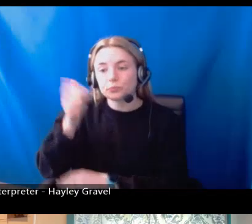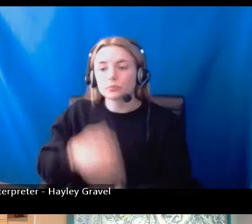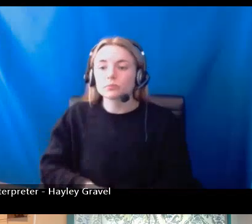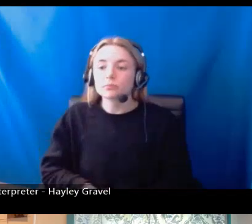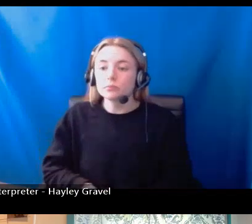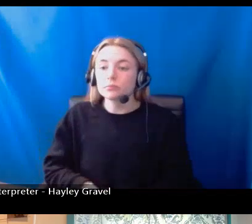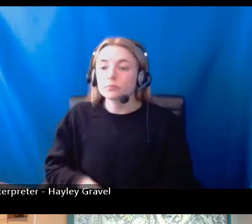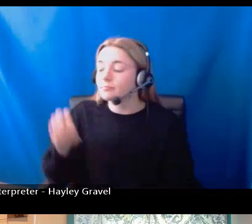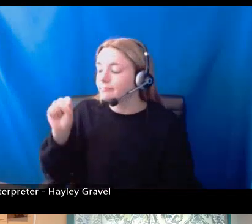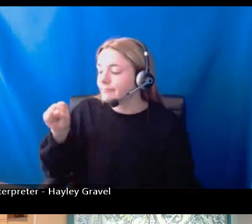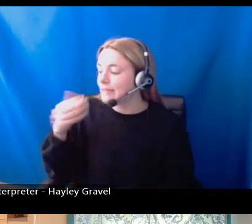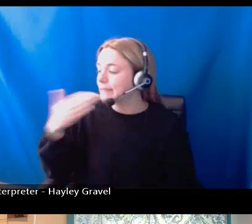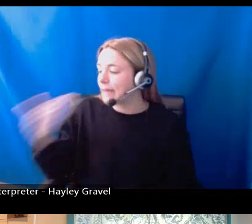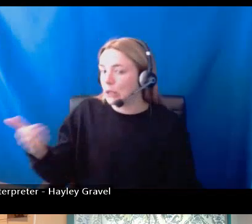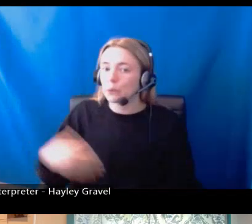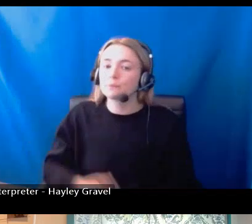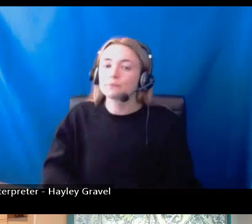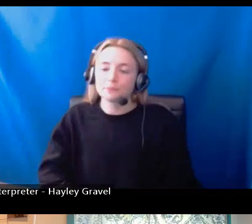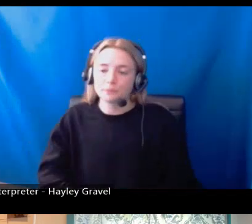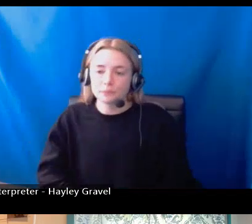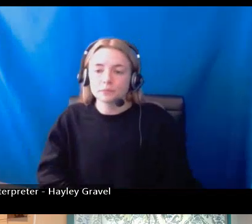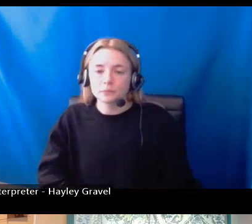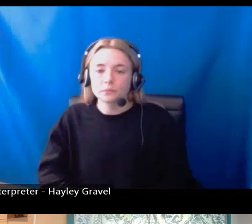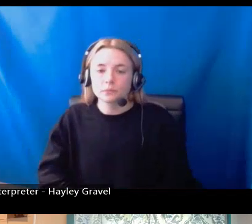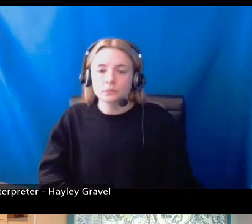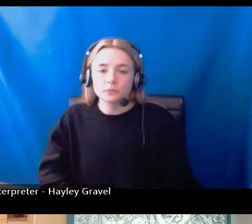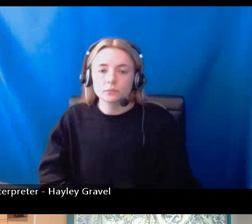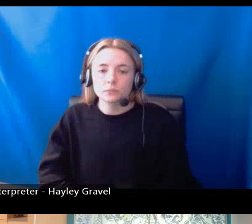Yes, thank you. Yeah, you're welcome.